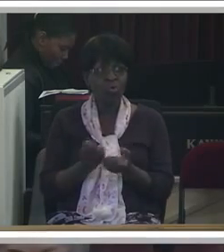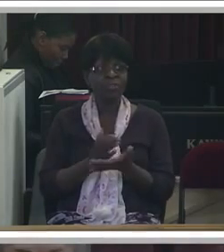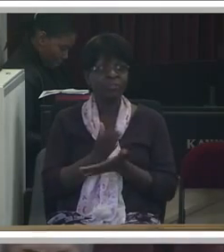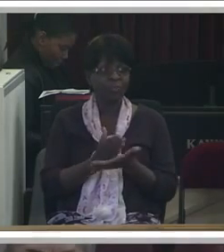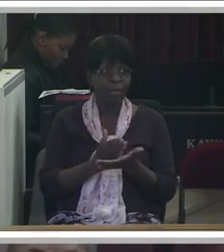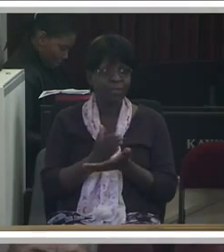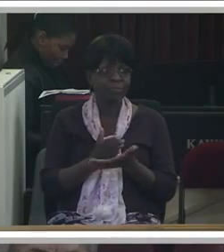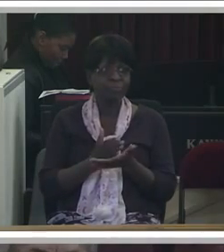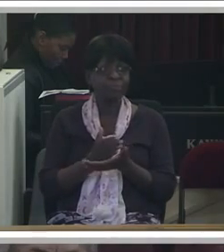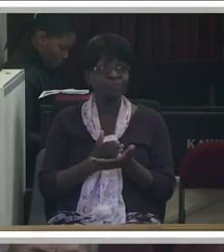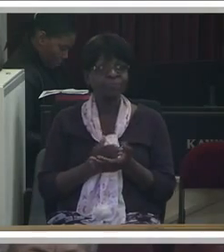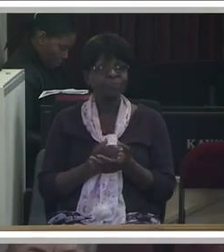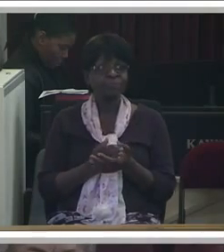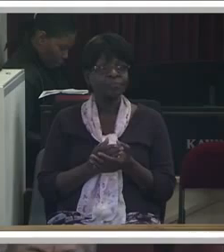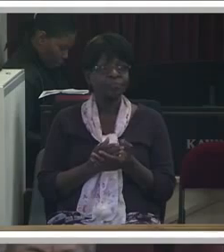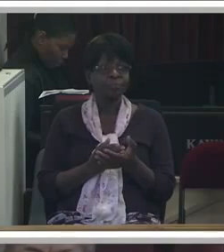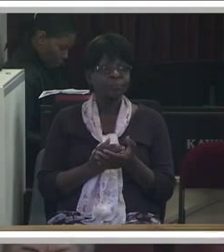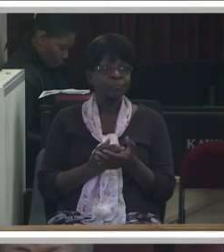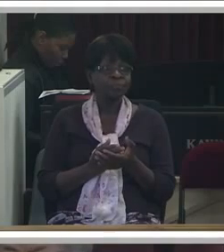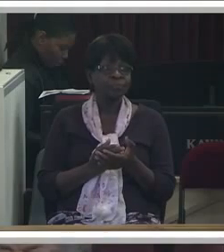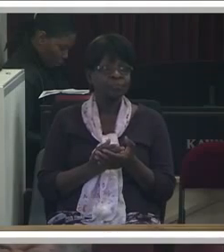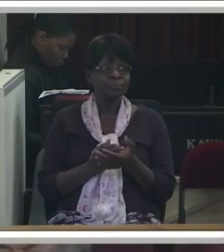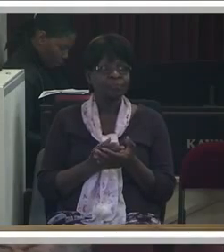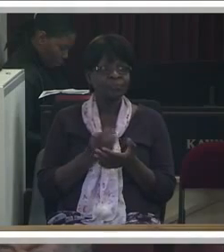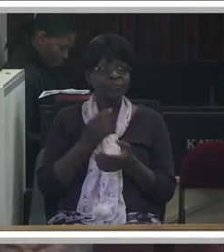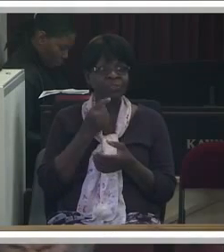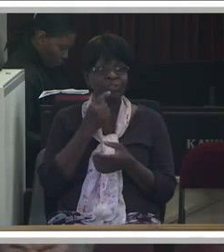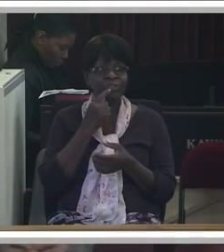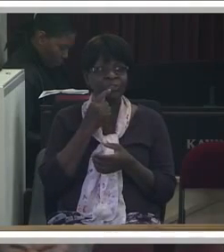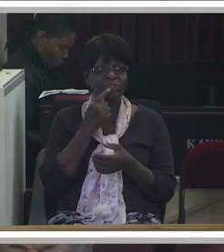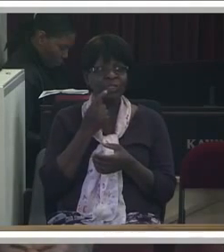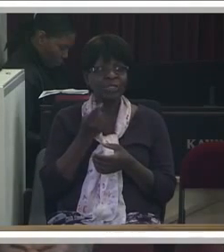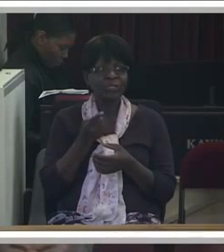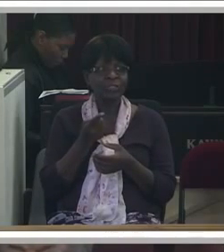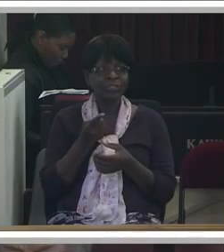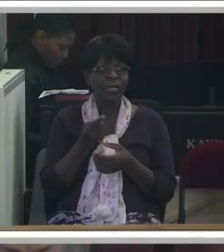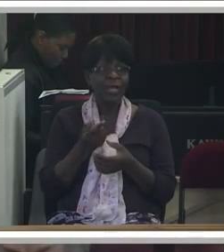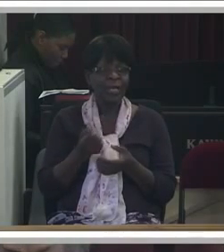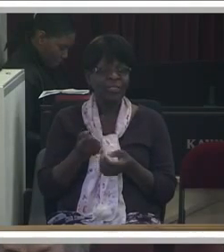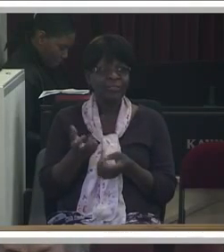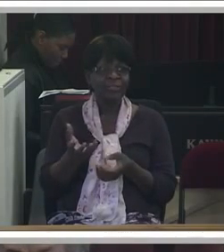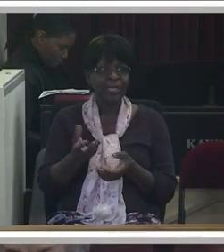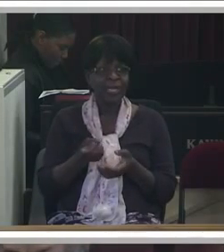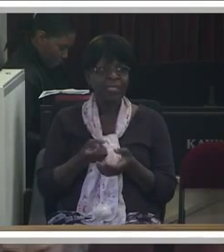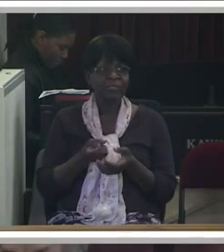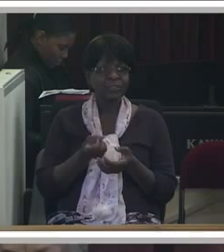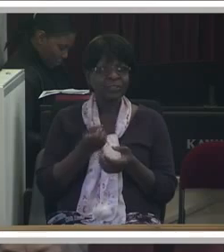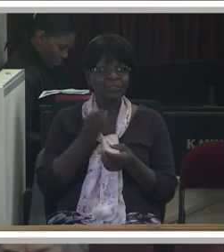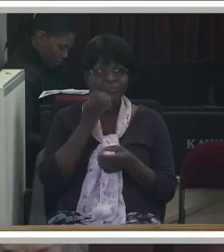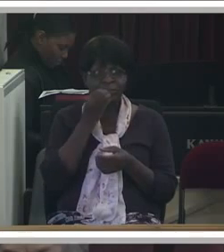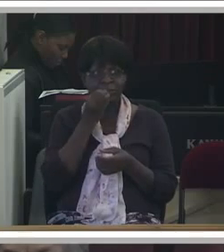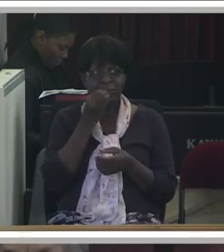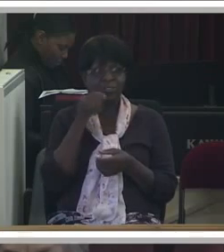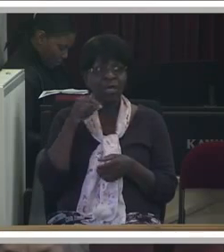Hence the psalm. He breaketh and said, Take Take.